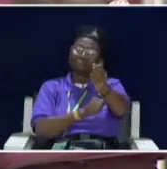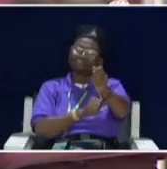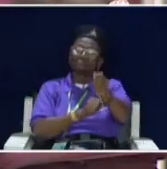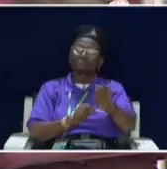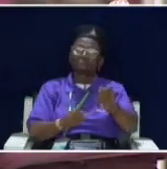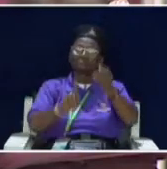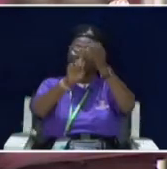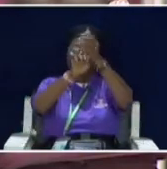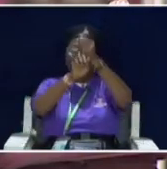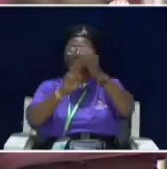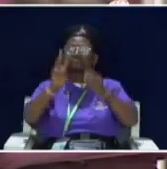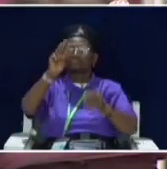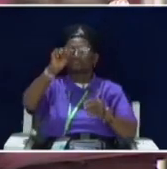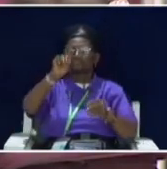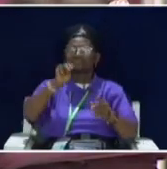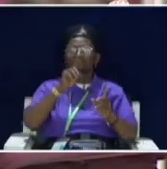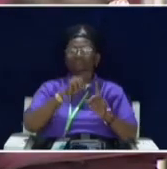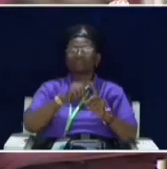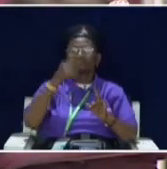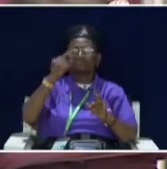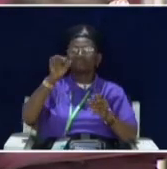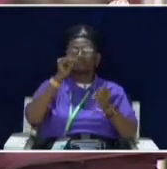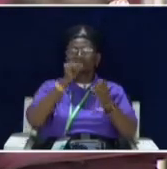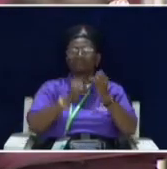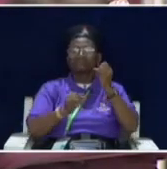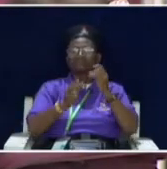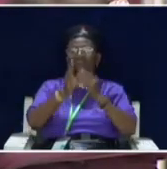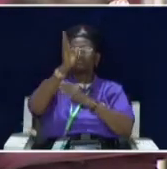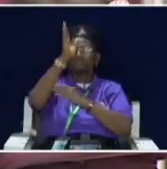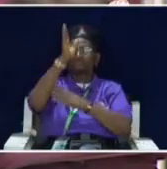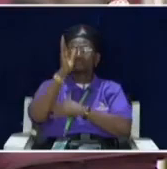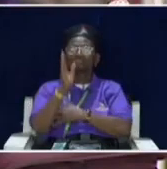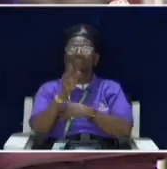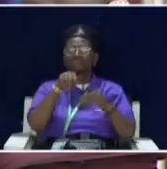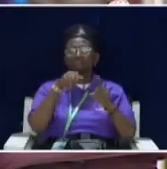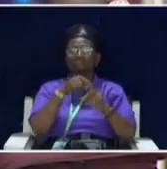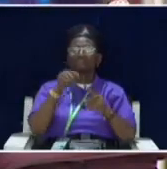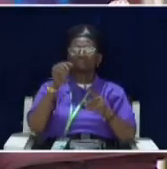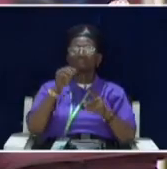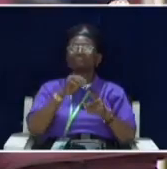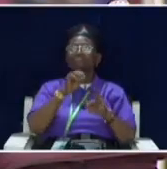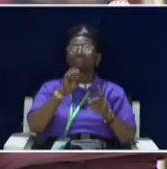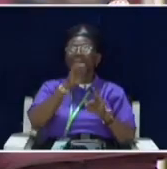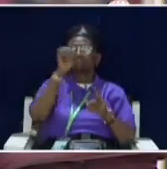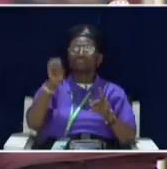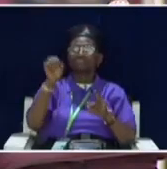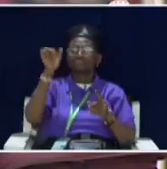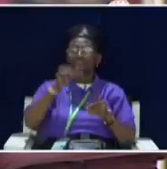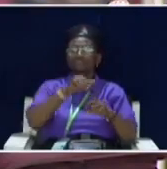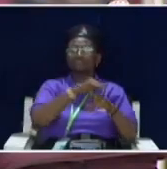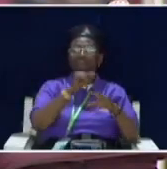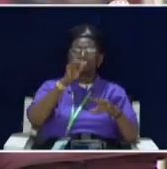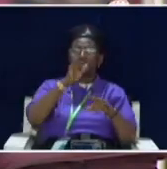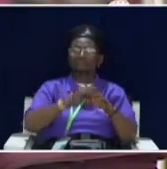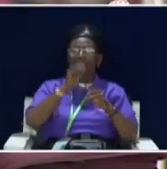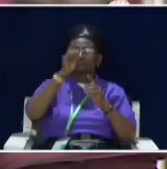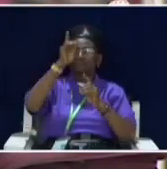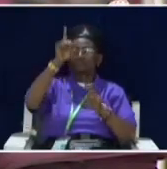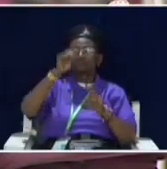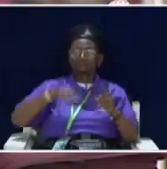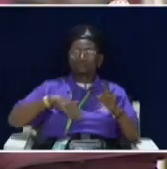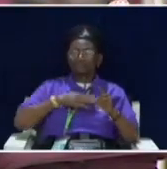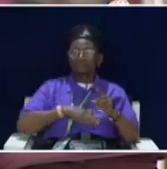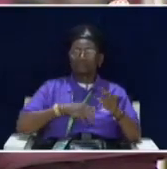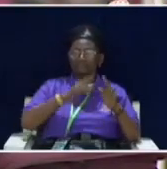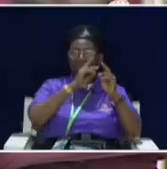Uphold them to the end, Lord. And whenever they call on you, please answer them by